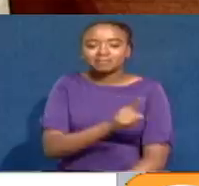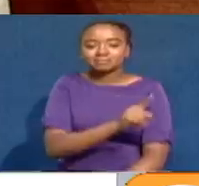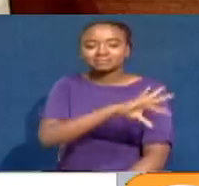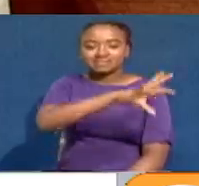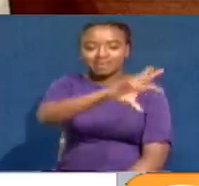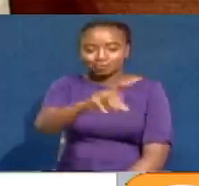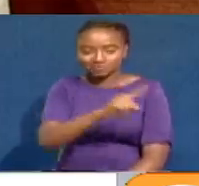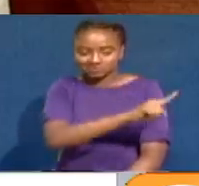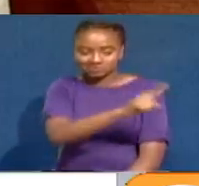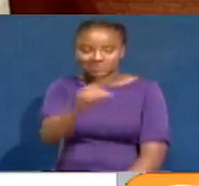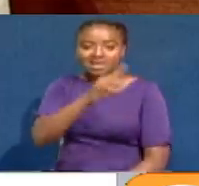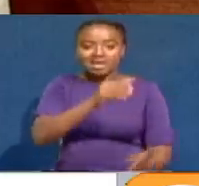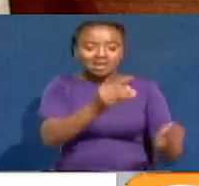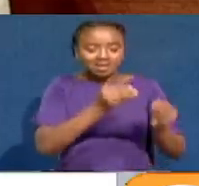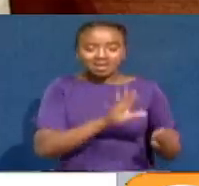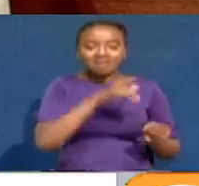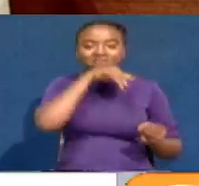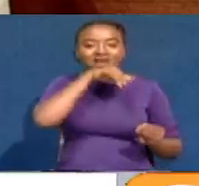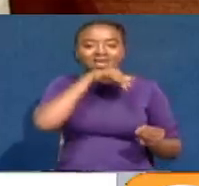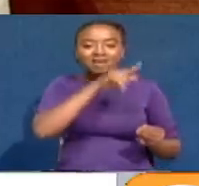counties, they gave him around